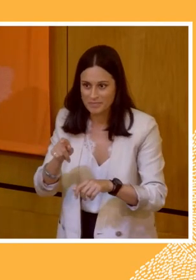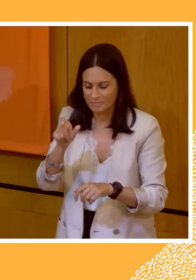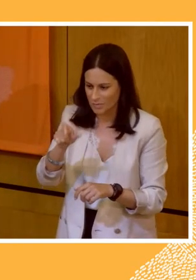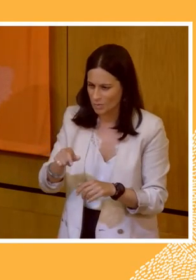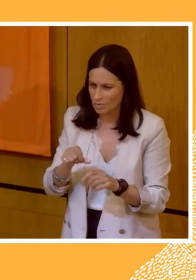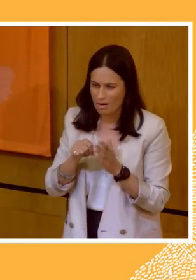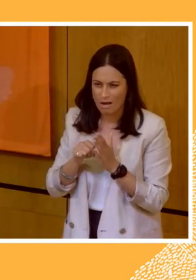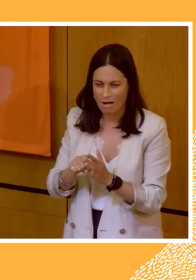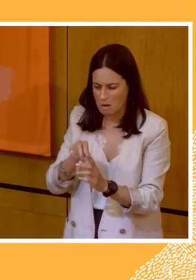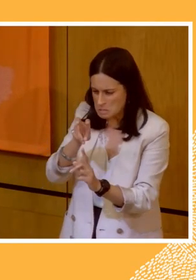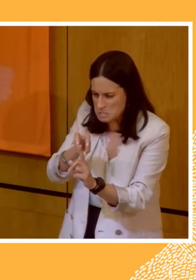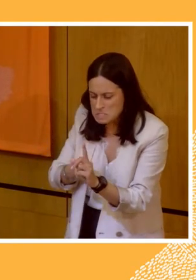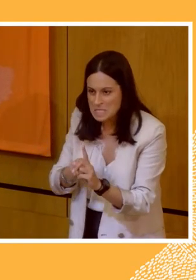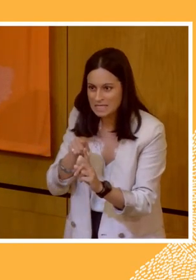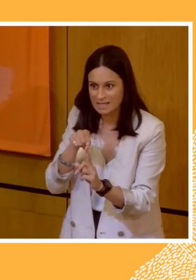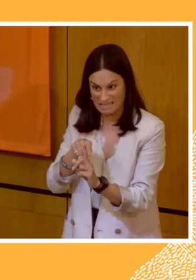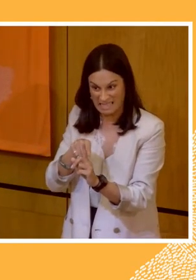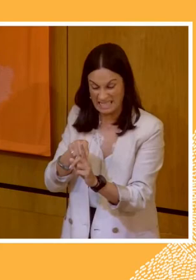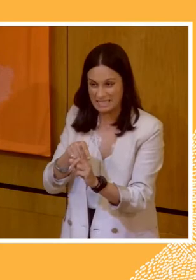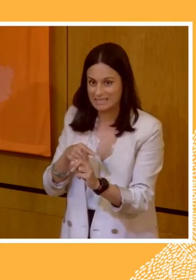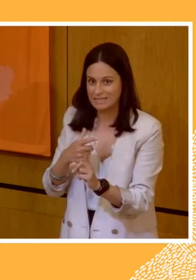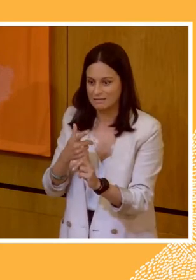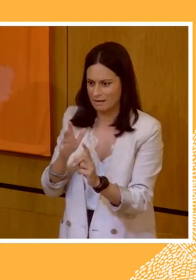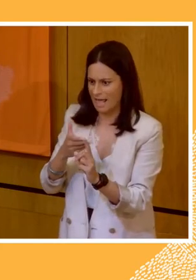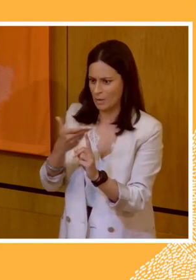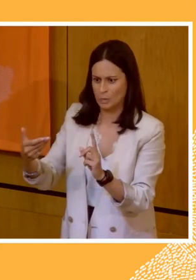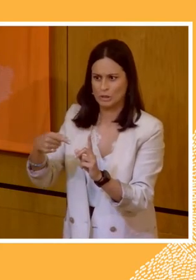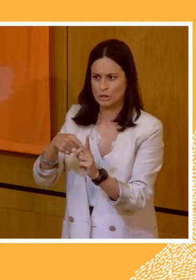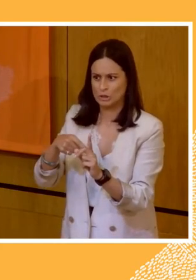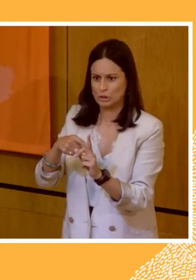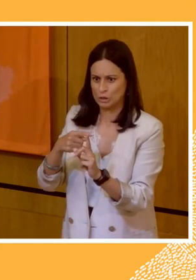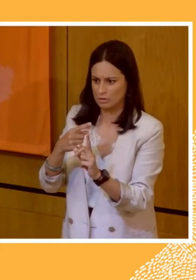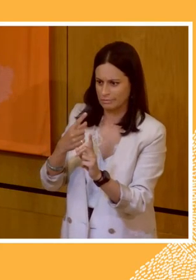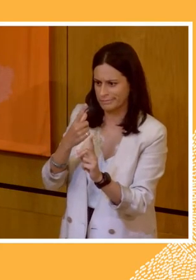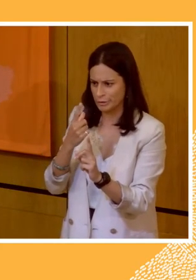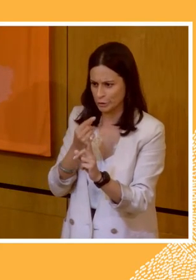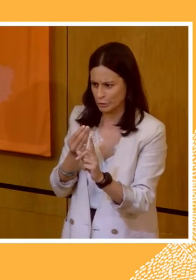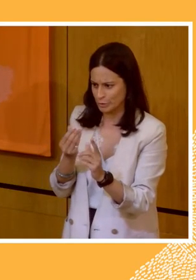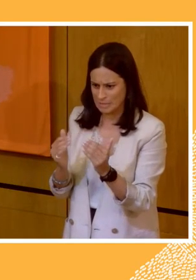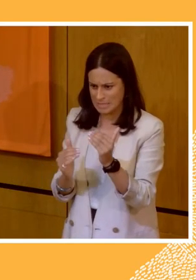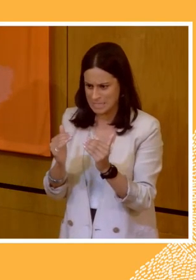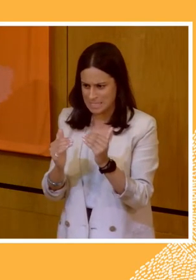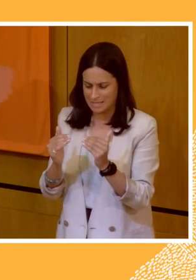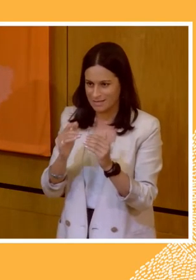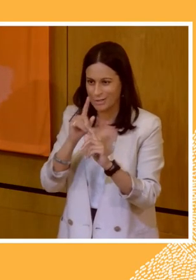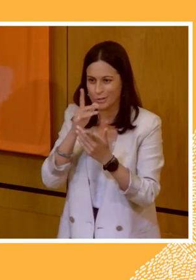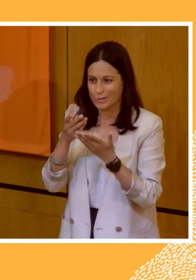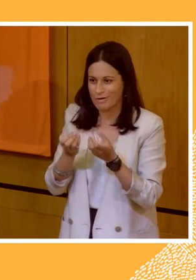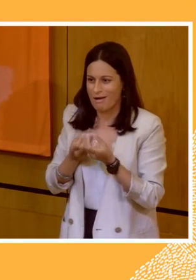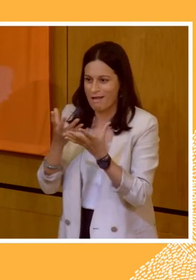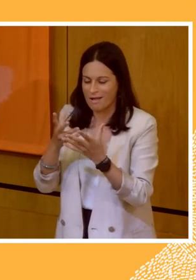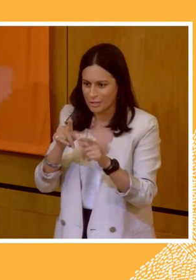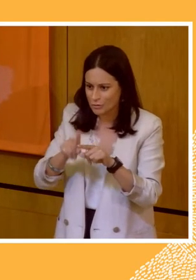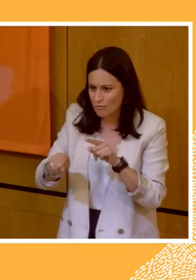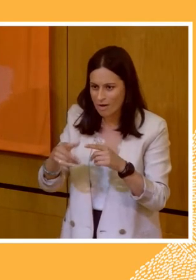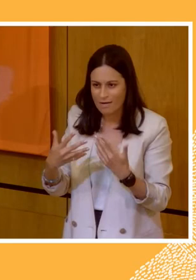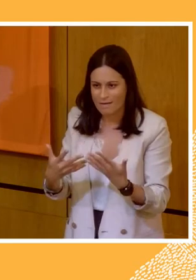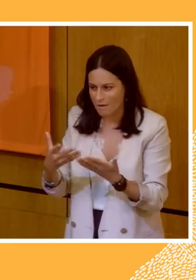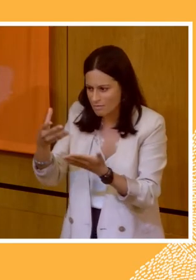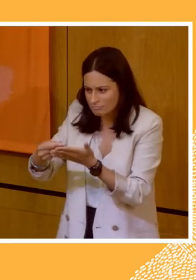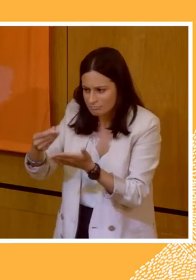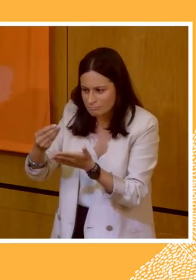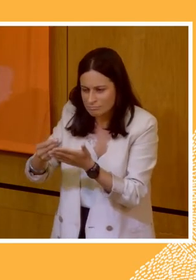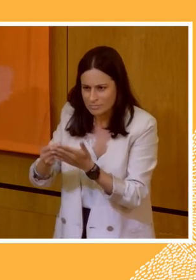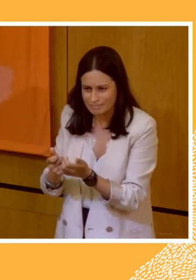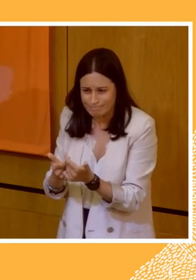very hard to find a language where we could meet on that. And so we were trying to record it as much